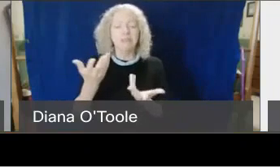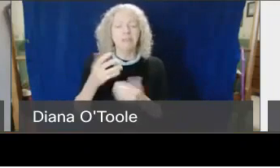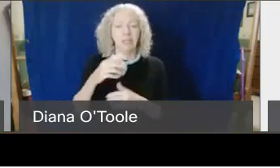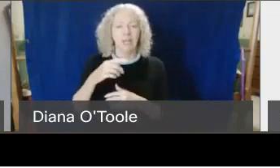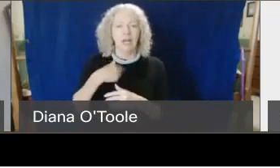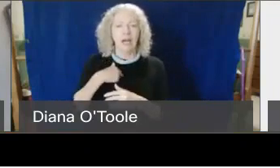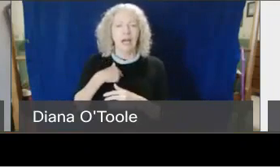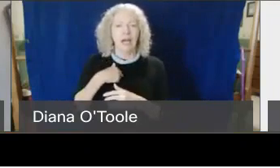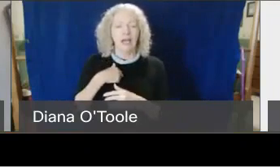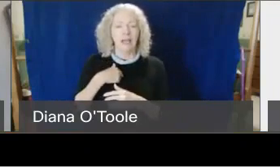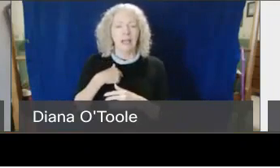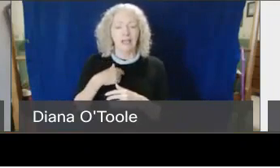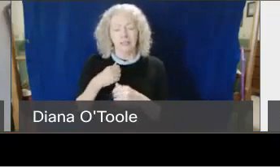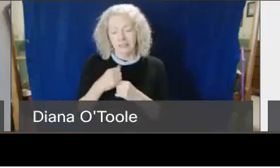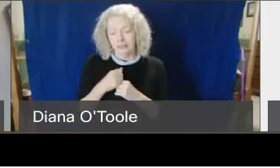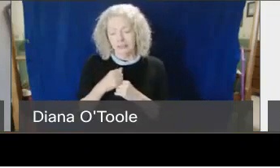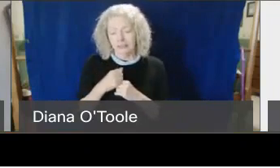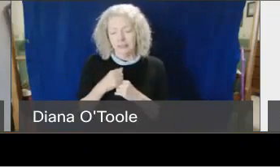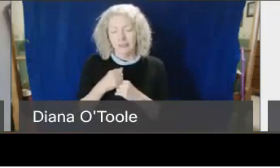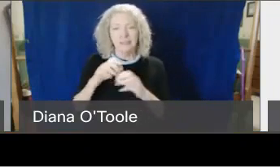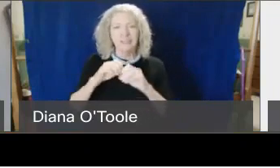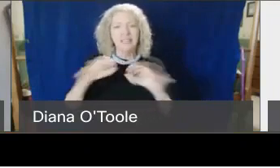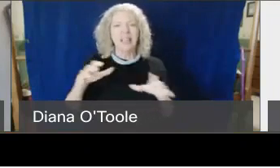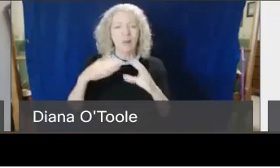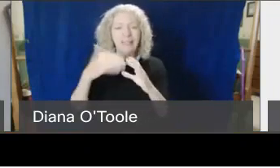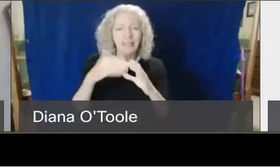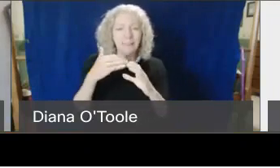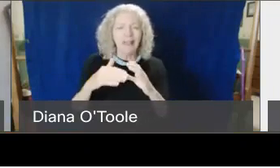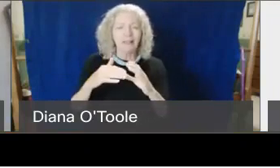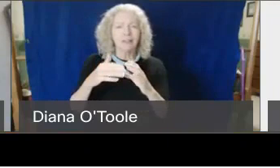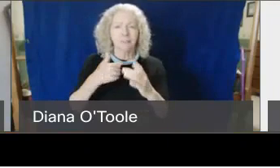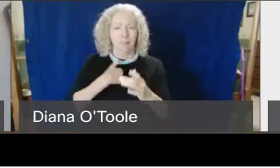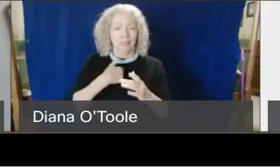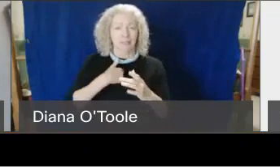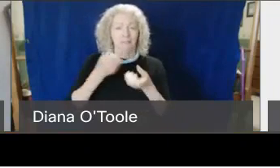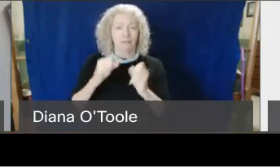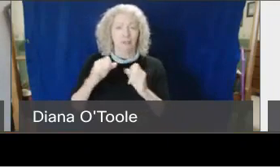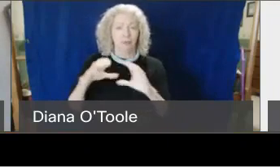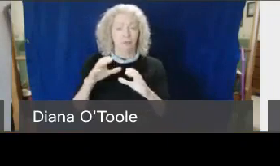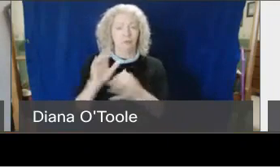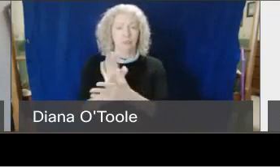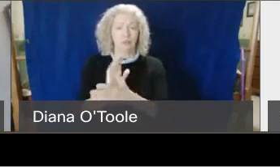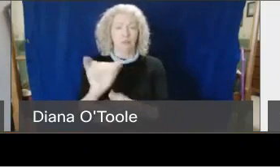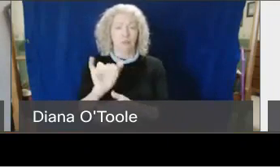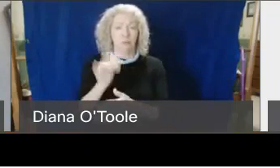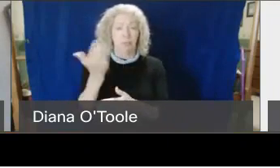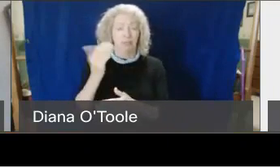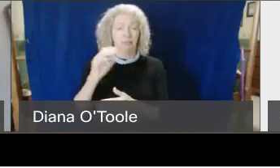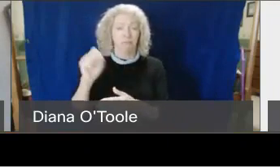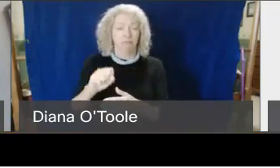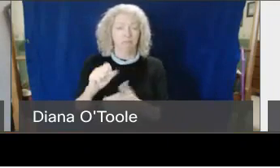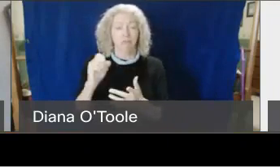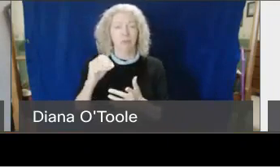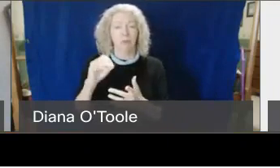out to students than to long detailed emails. So I was doing a fair amount of those as well, and clearer guidelines for